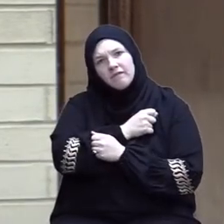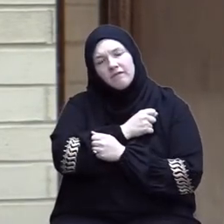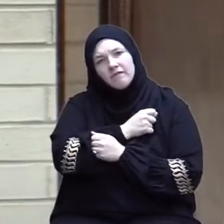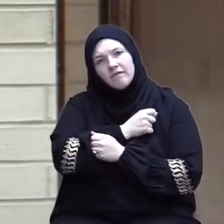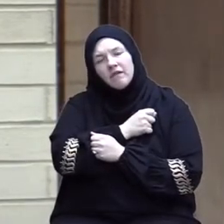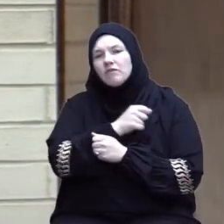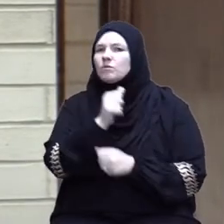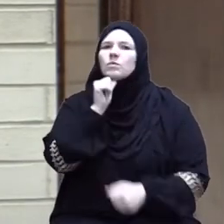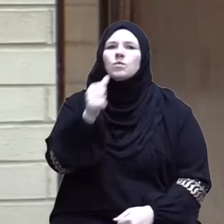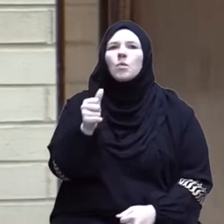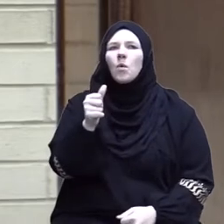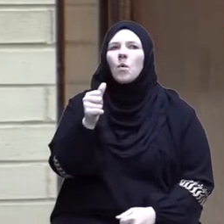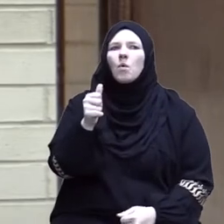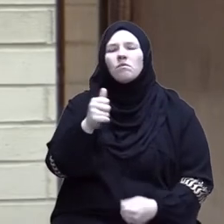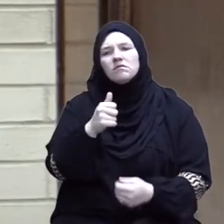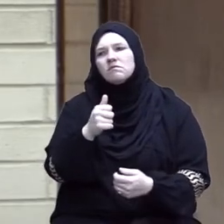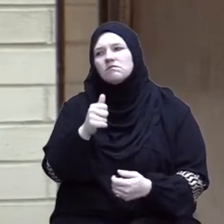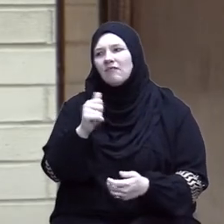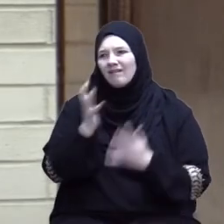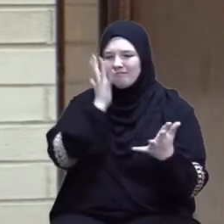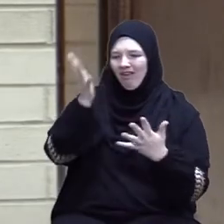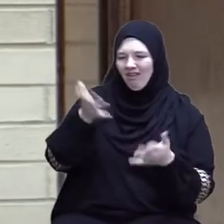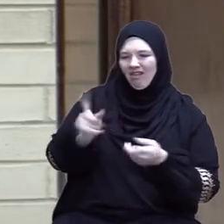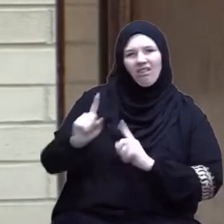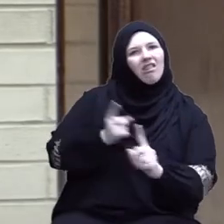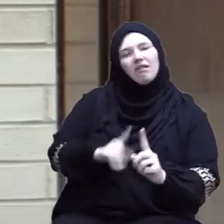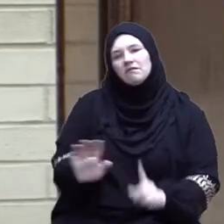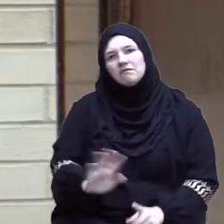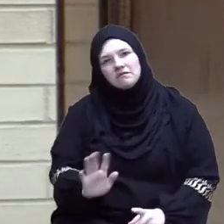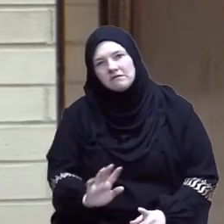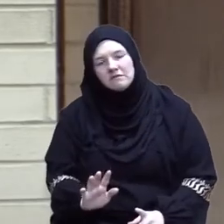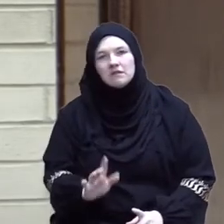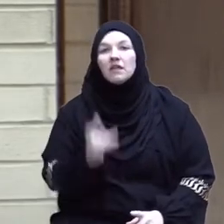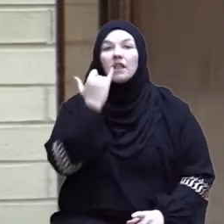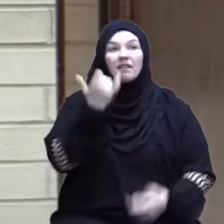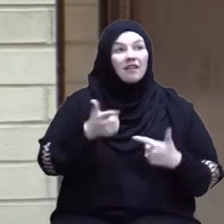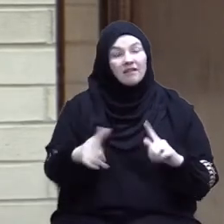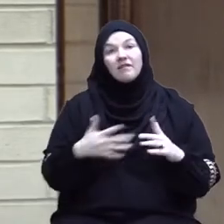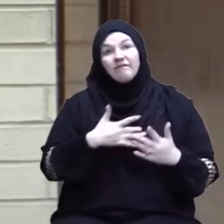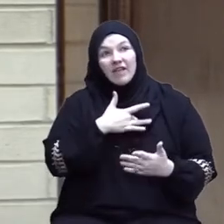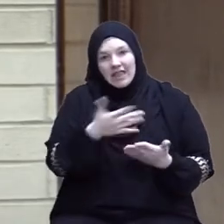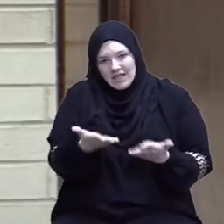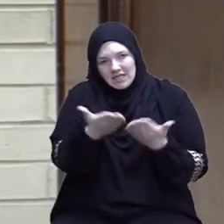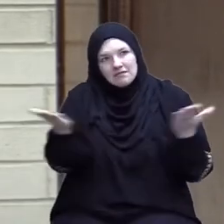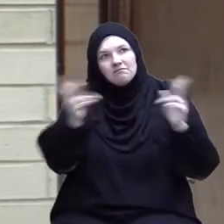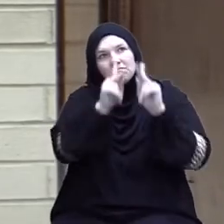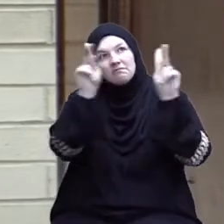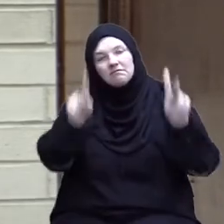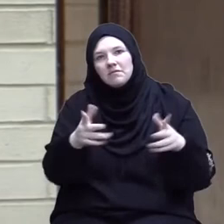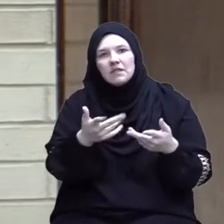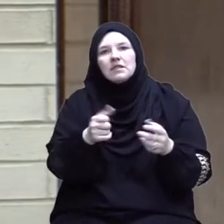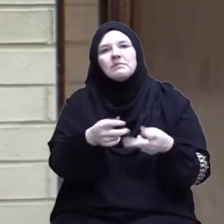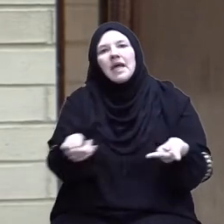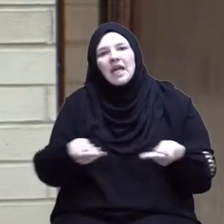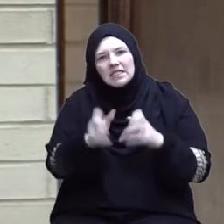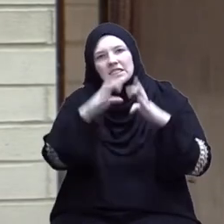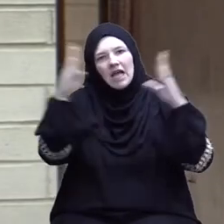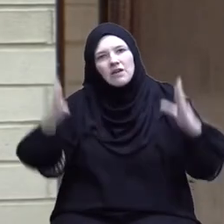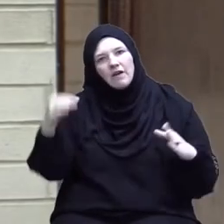Embrace them, do not embarrass them. Let them feel that this house is for them as it is for all of